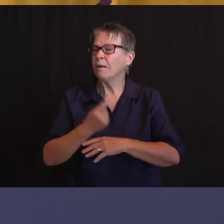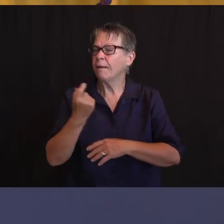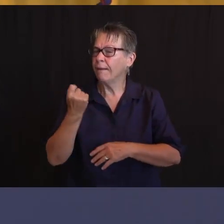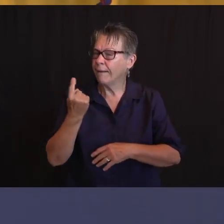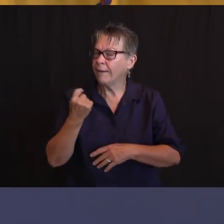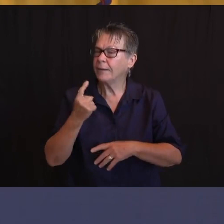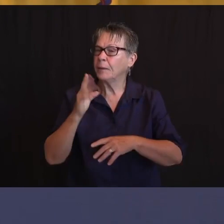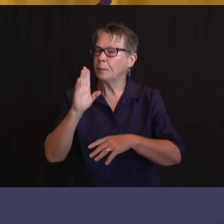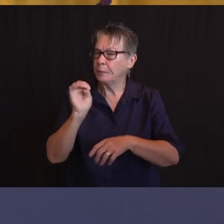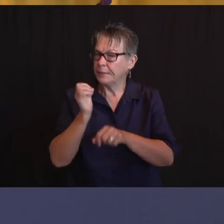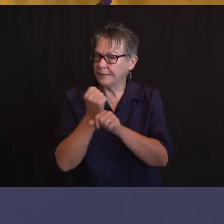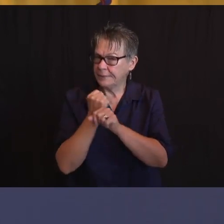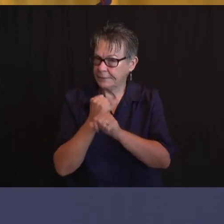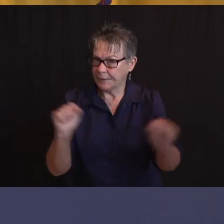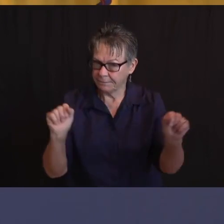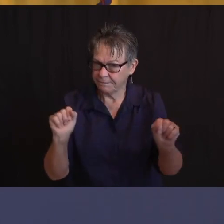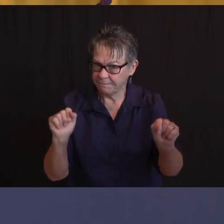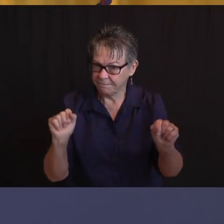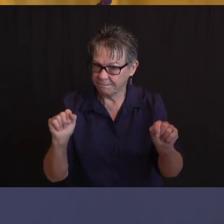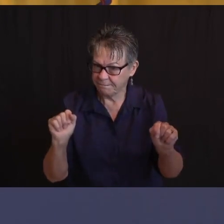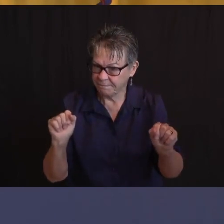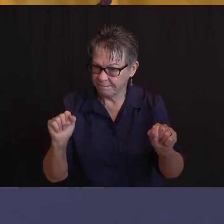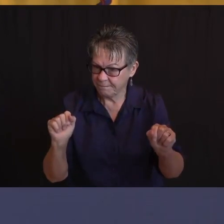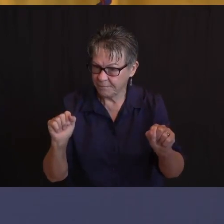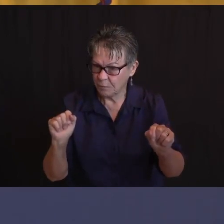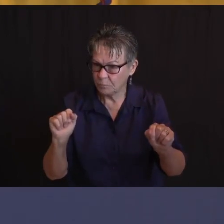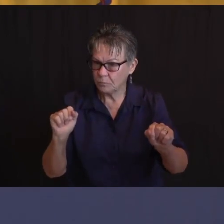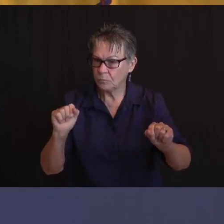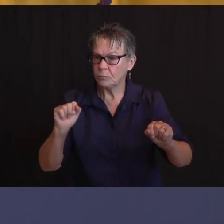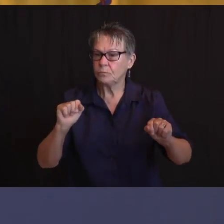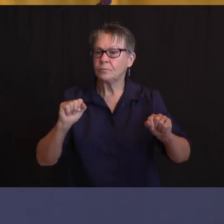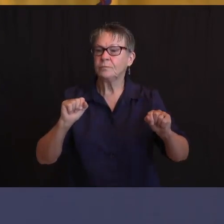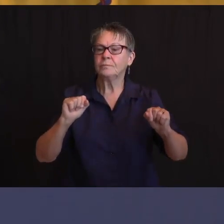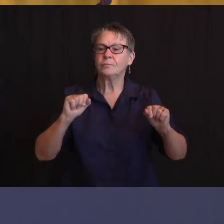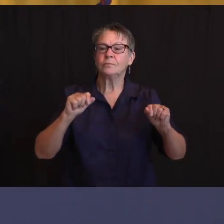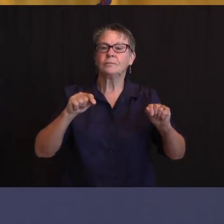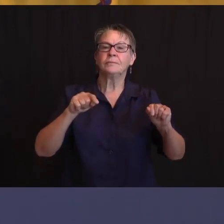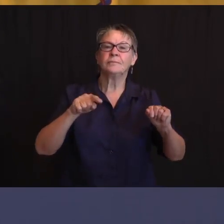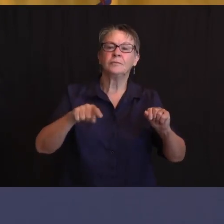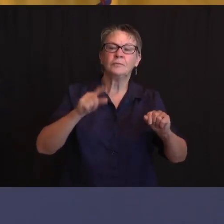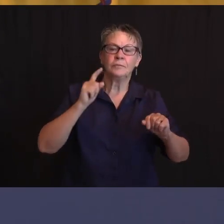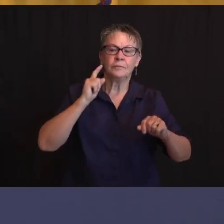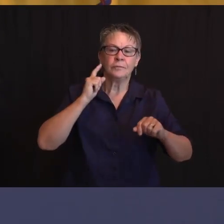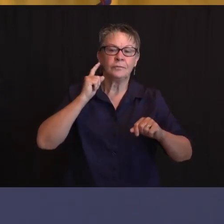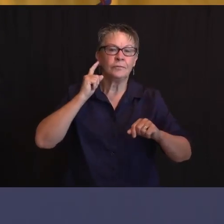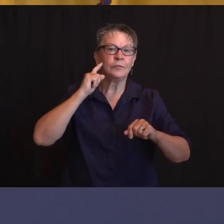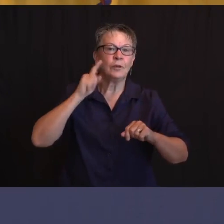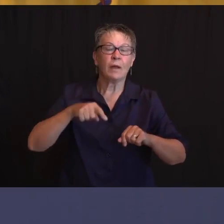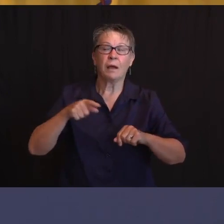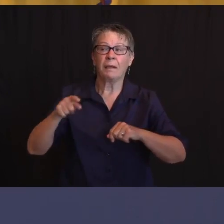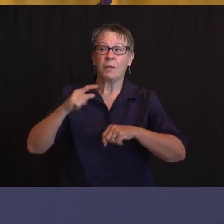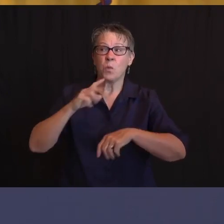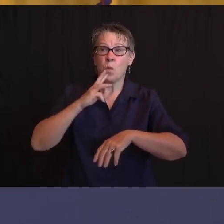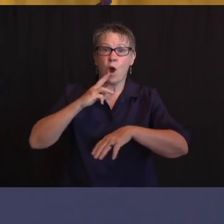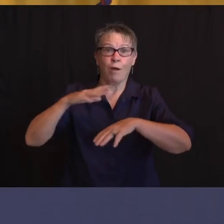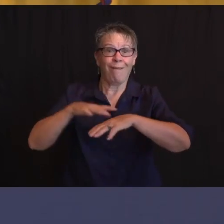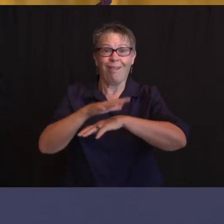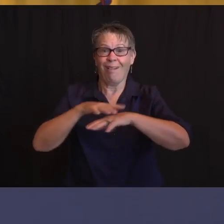the next few days, if these systems are indeed coming our way. So be safe. And then as it relates to